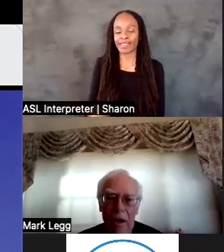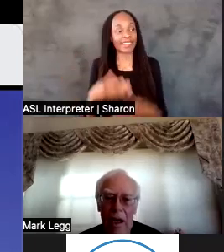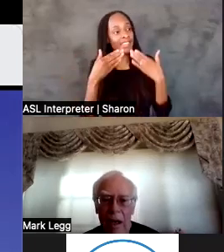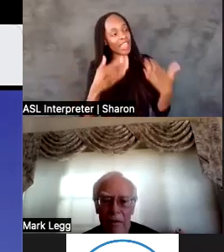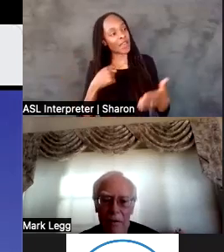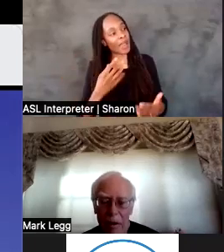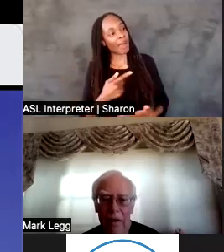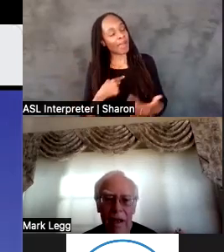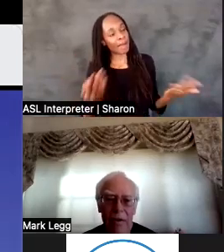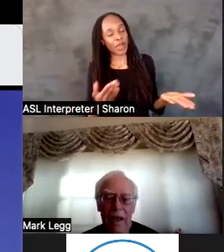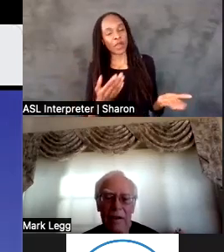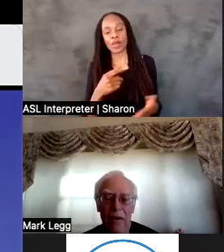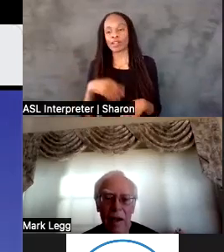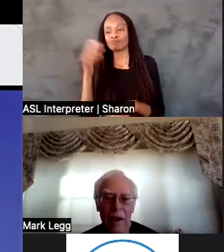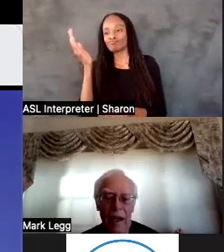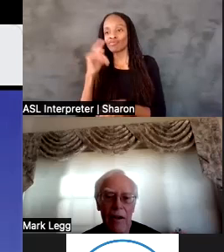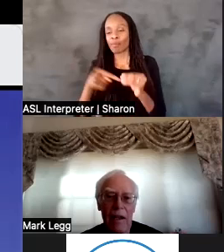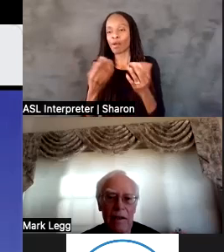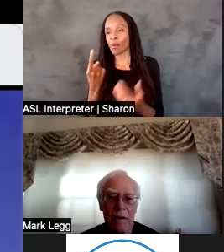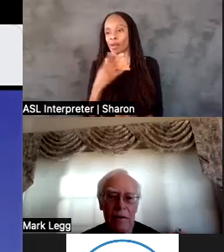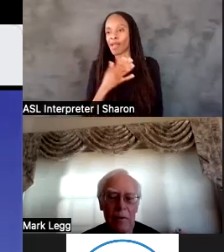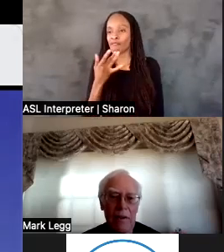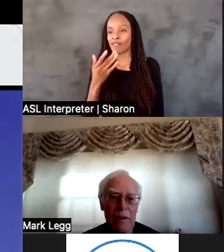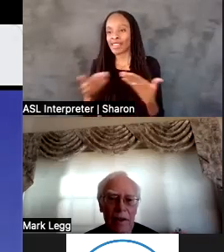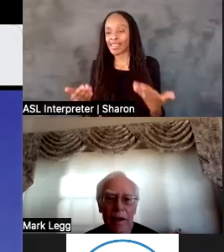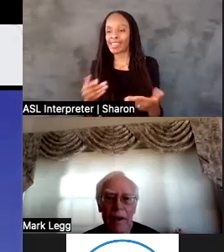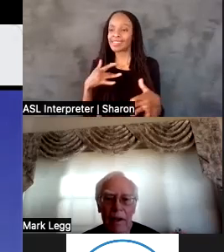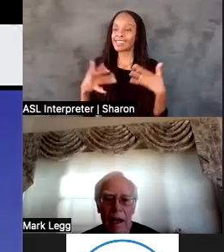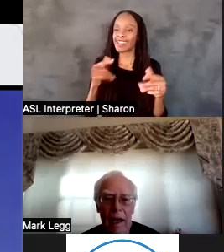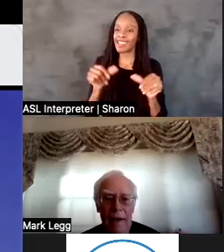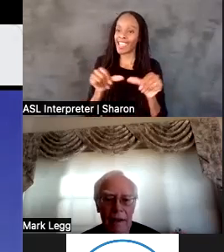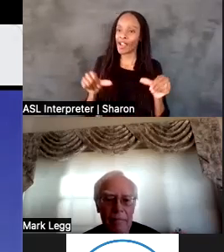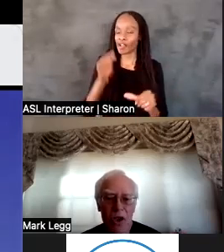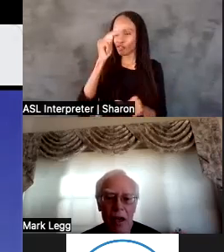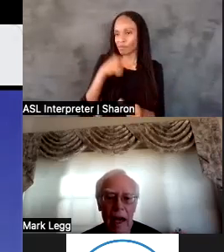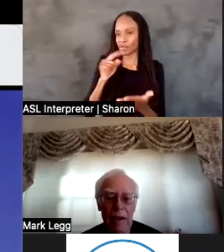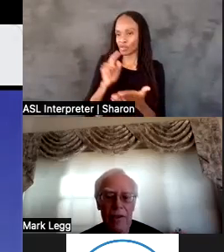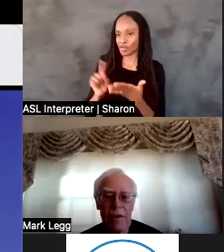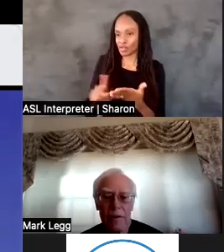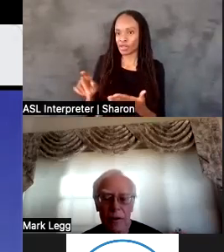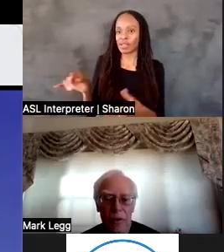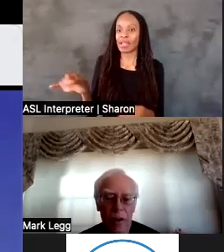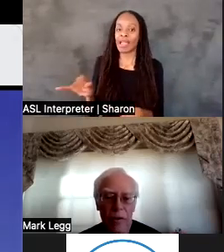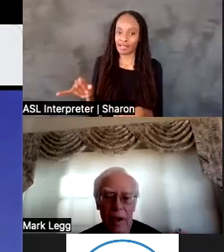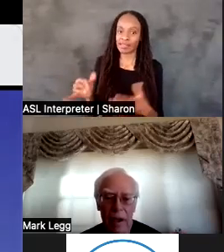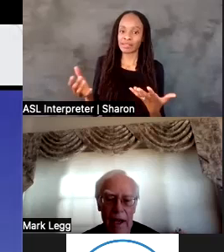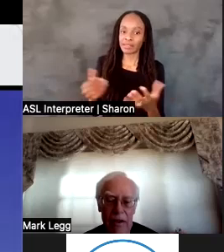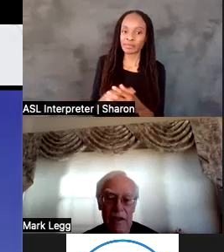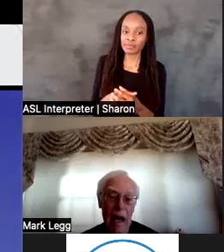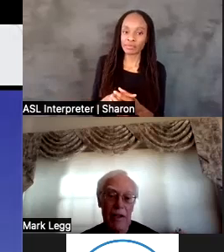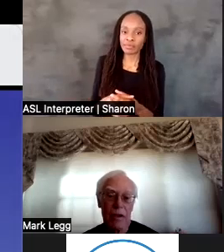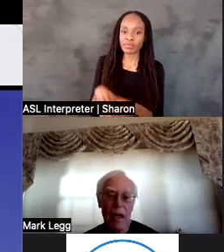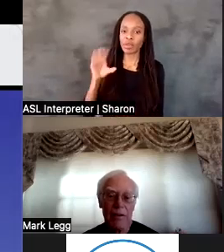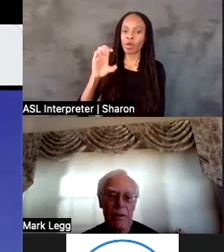here and talk about one of my favorite things, a very exciting area to do research. And as Charlie Hollister, who was at Woods Hole for many years,